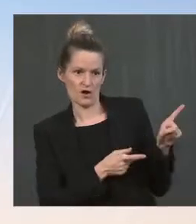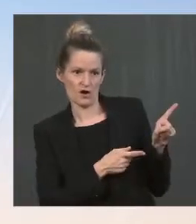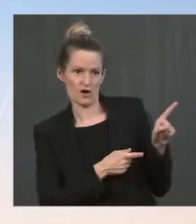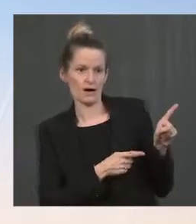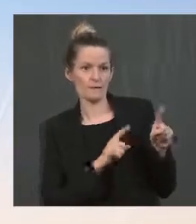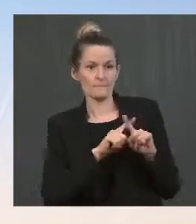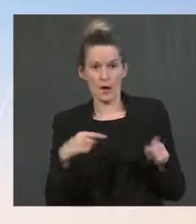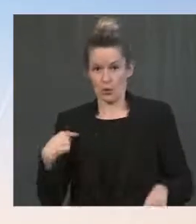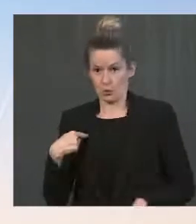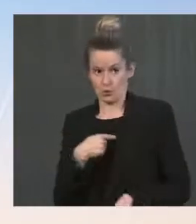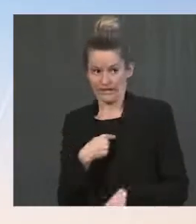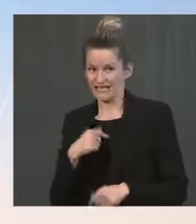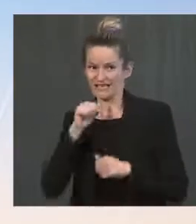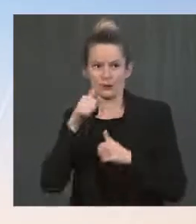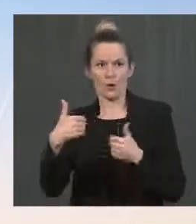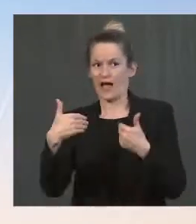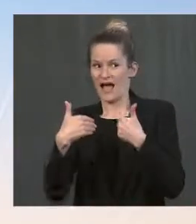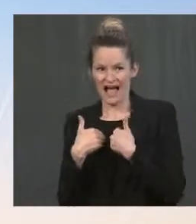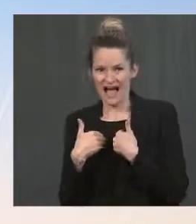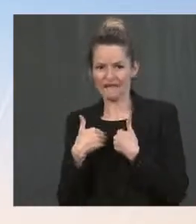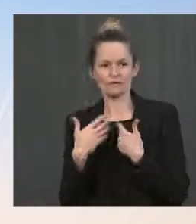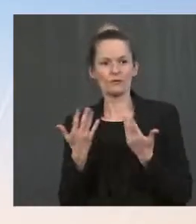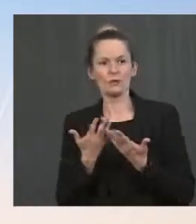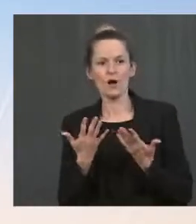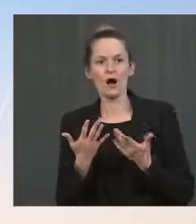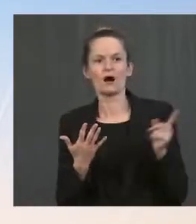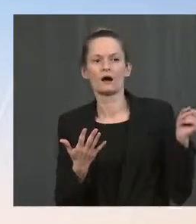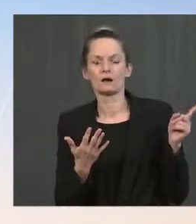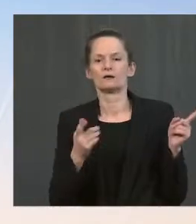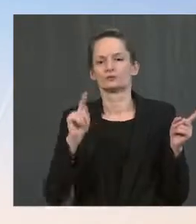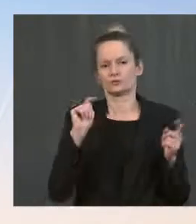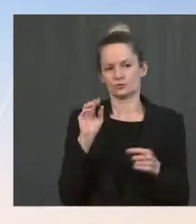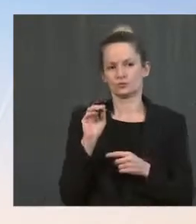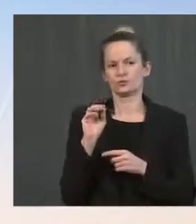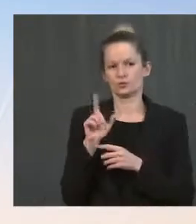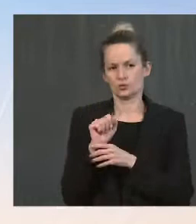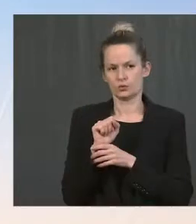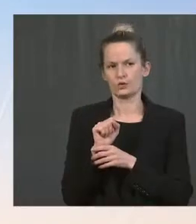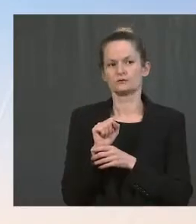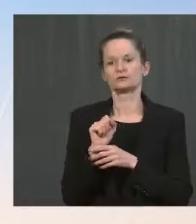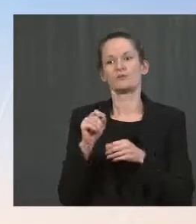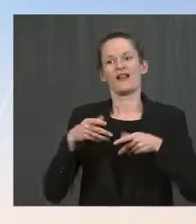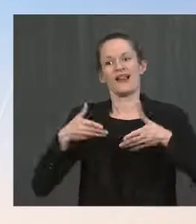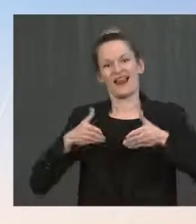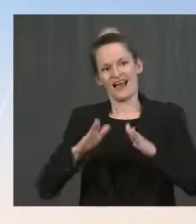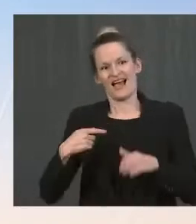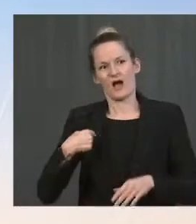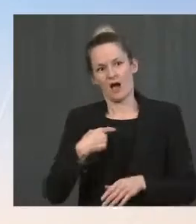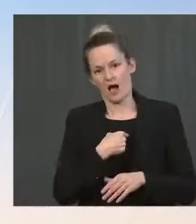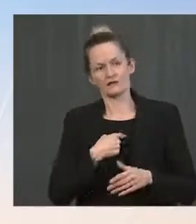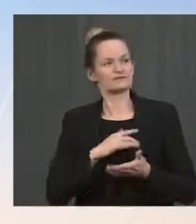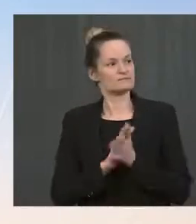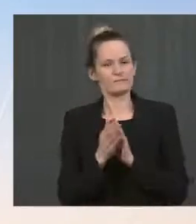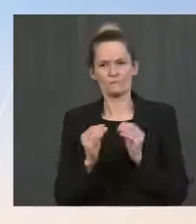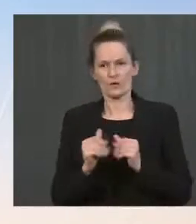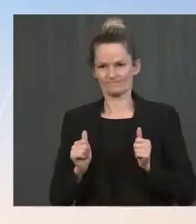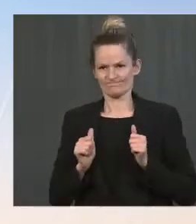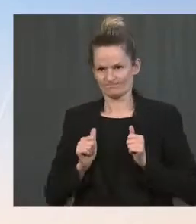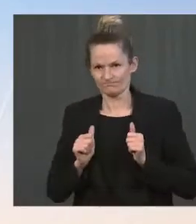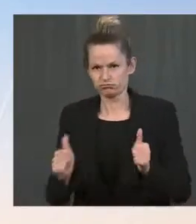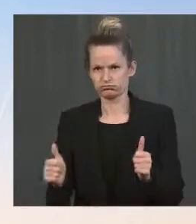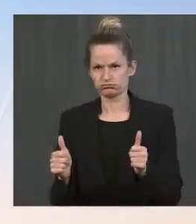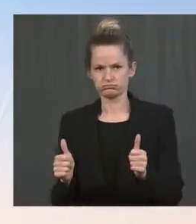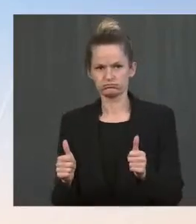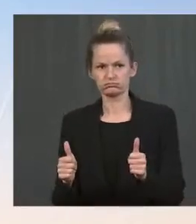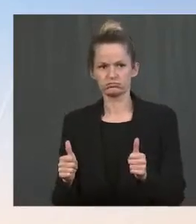to get, are tools that will allow us to take more definitive action, more aggressive action, when we see unfair and discriminatory